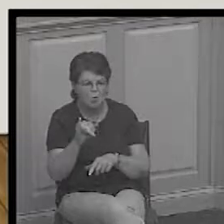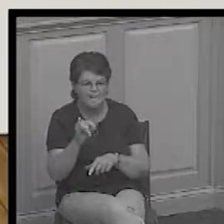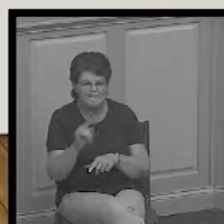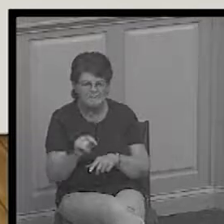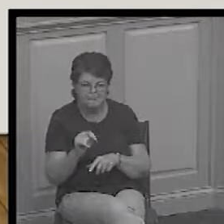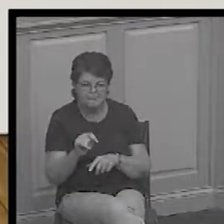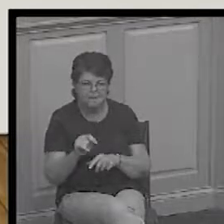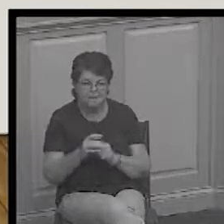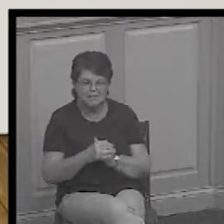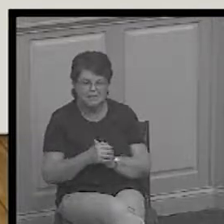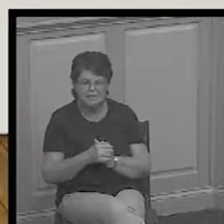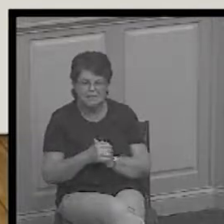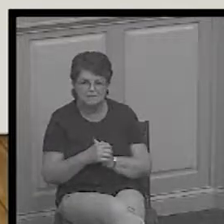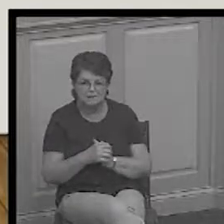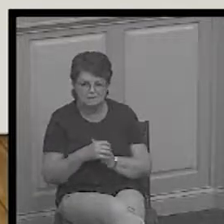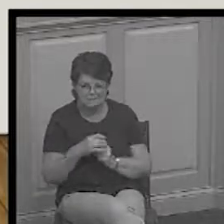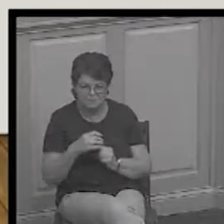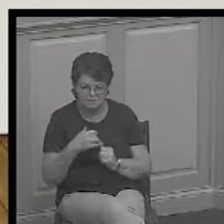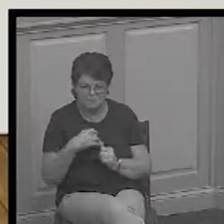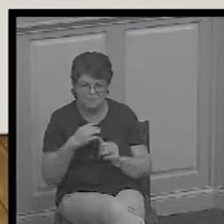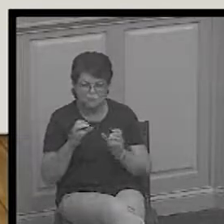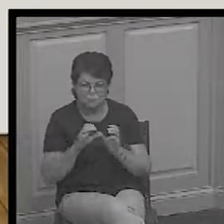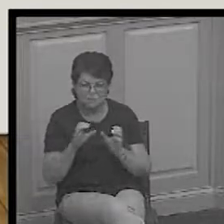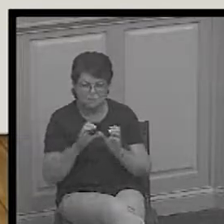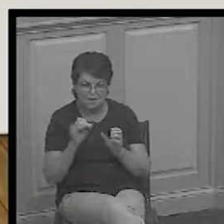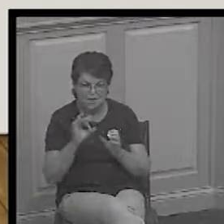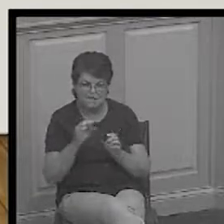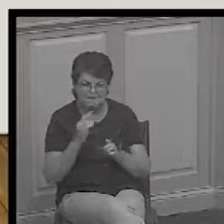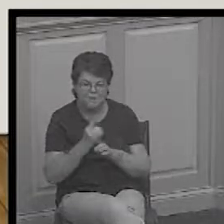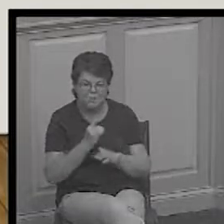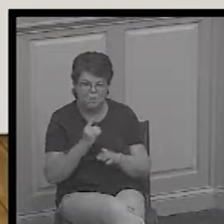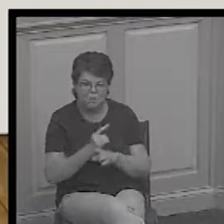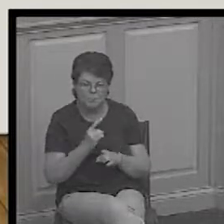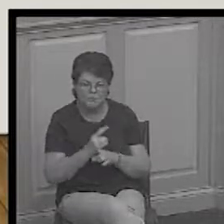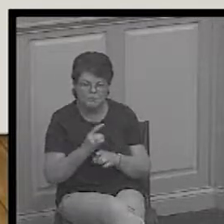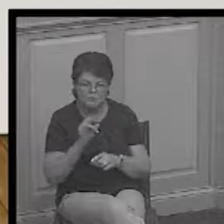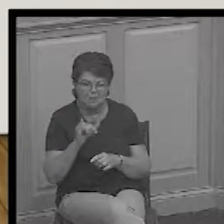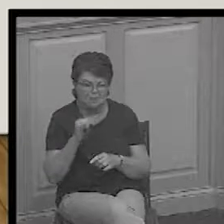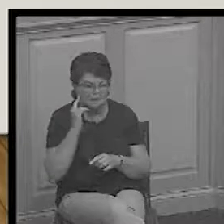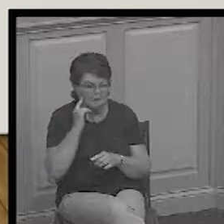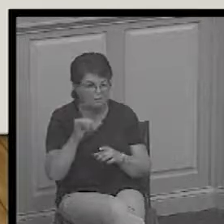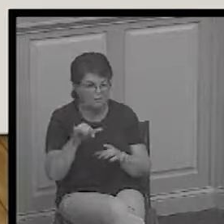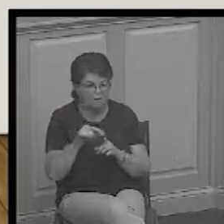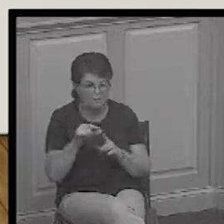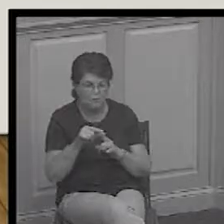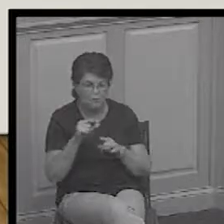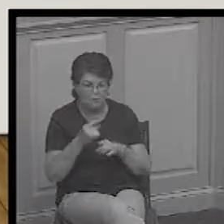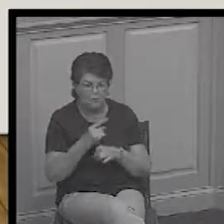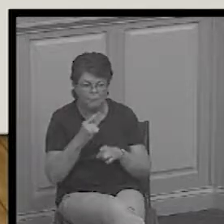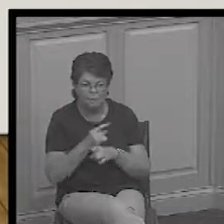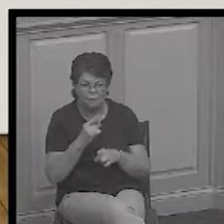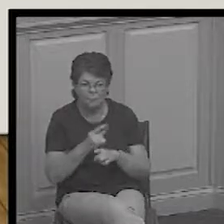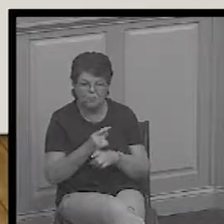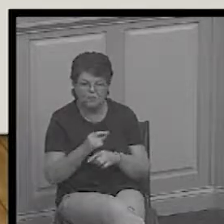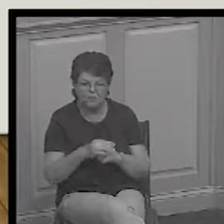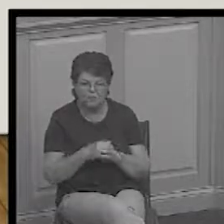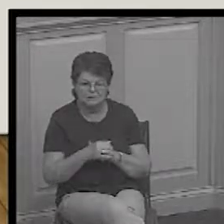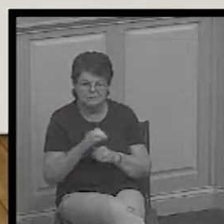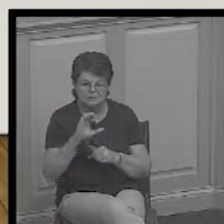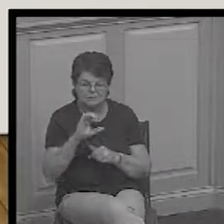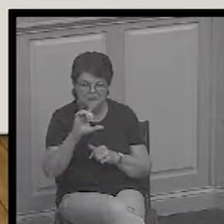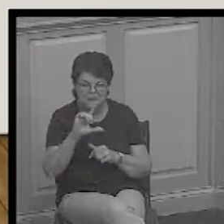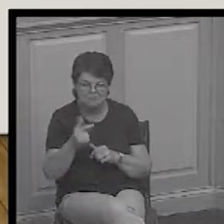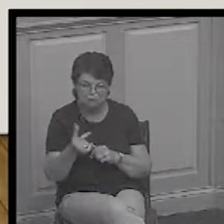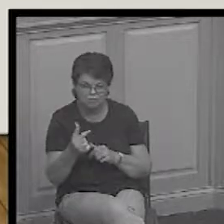bring a project. So it is a certificate of appropriateness, and you're going to hear that word appropriateness throughout this document.